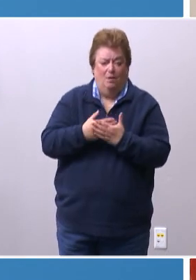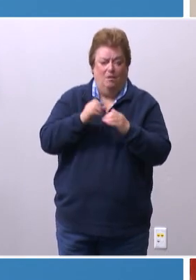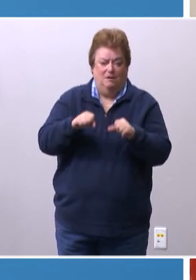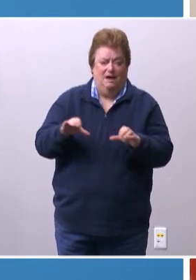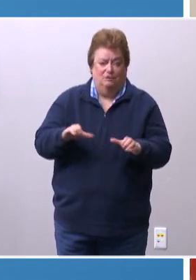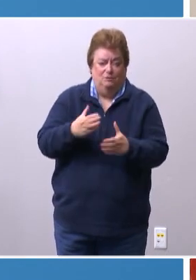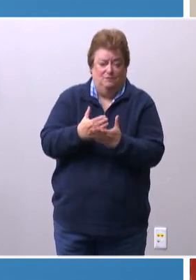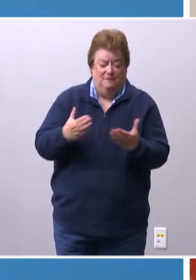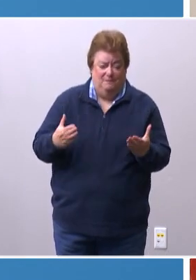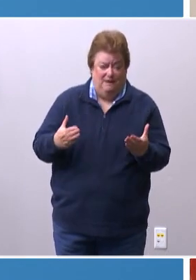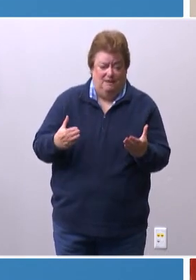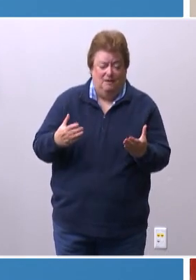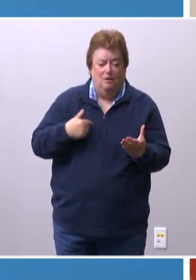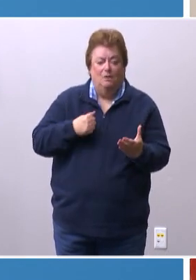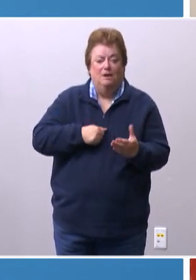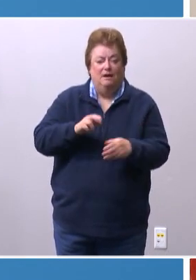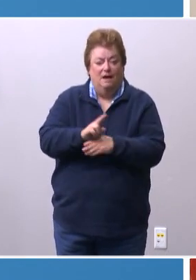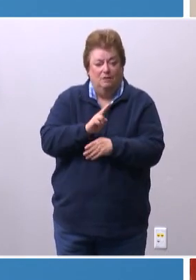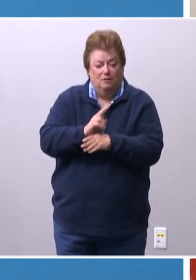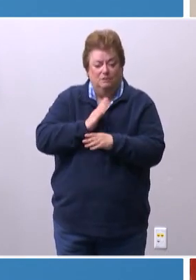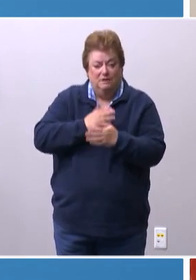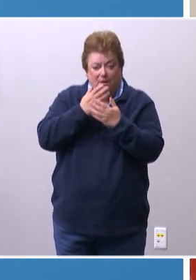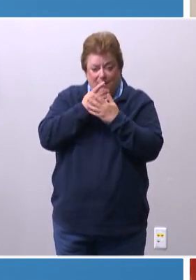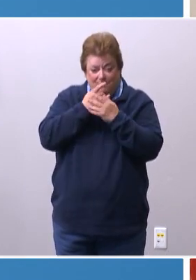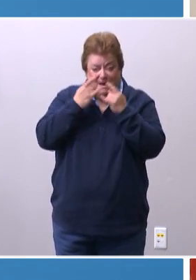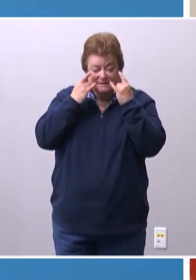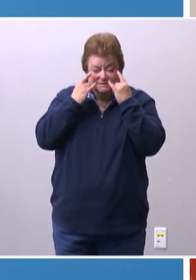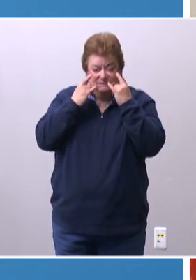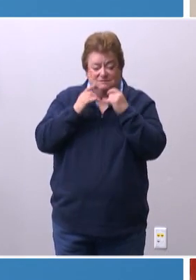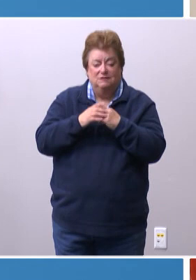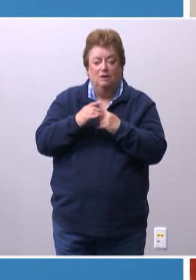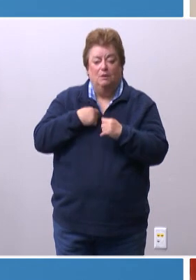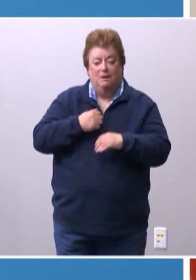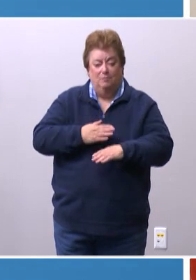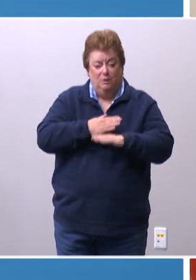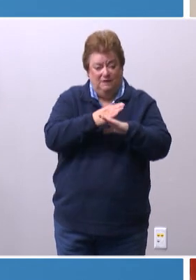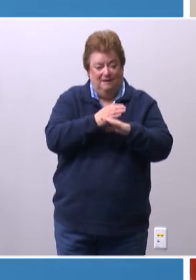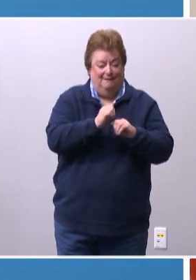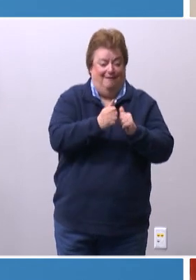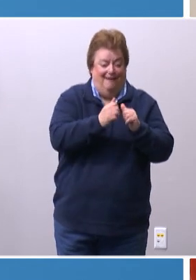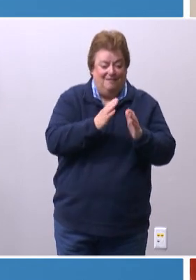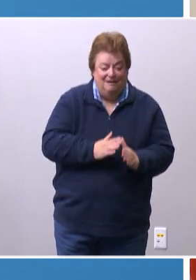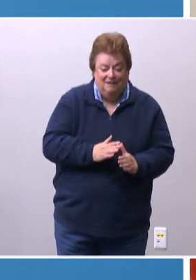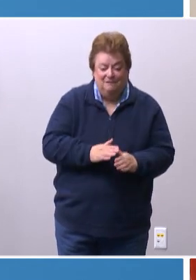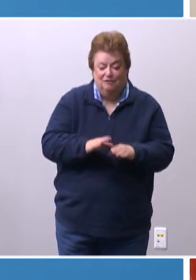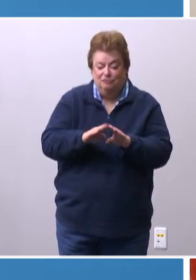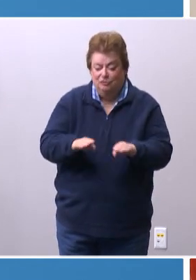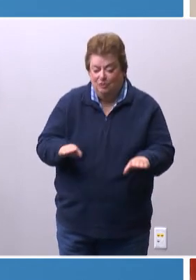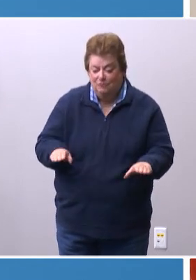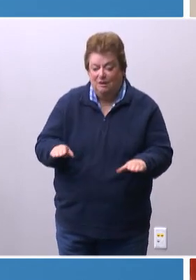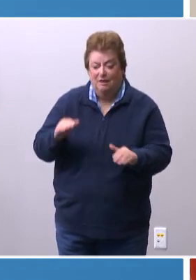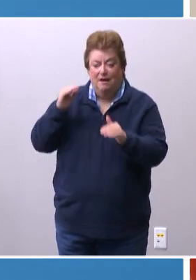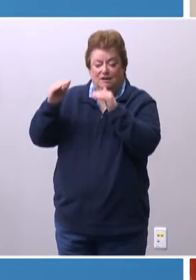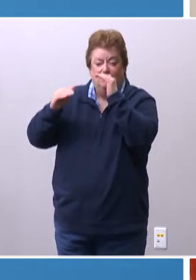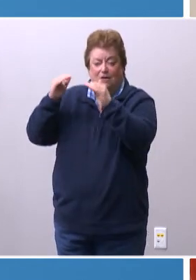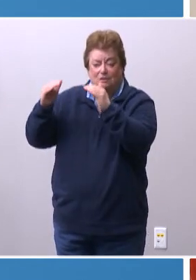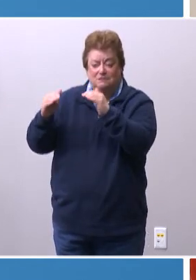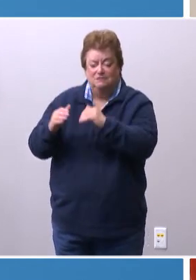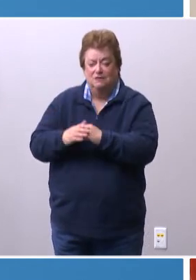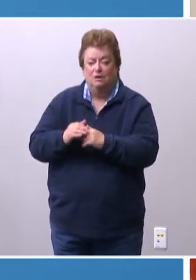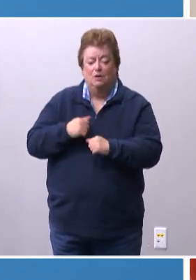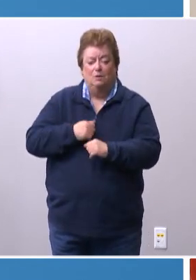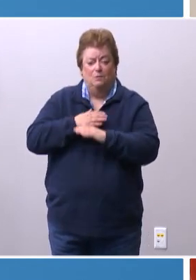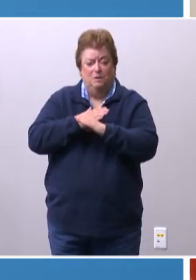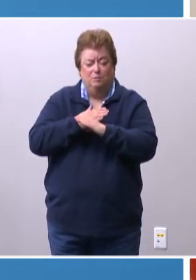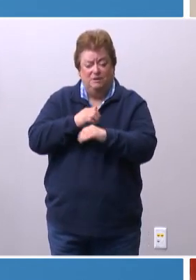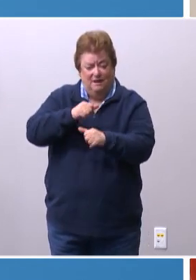masks, we help protect our athletes, our children, and adults who need surgeries and emergency care. We protect each